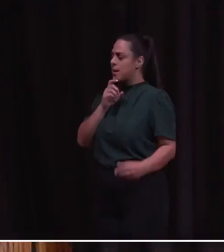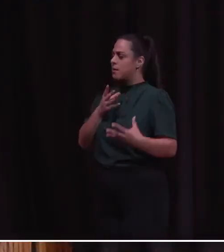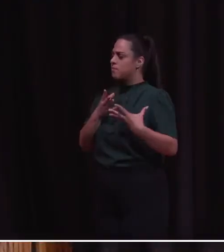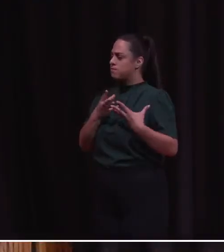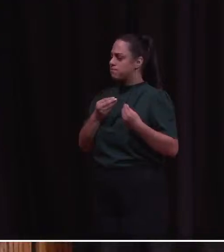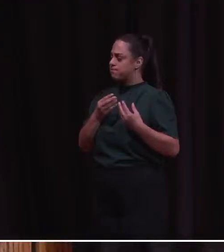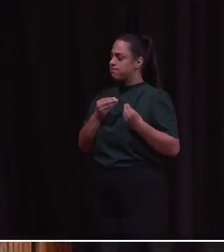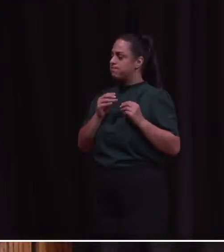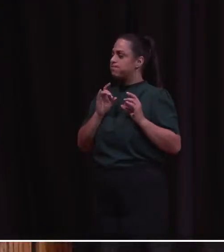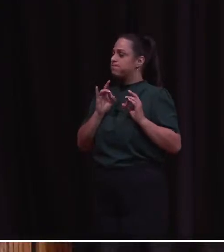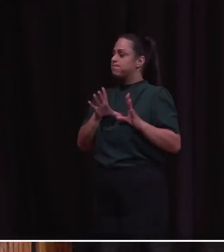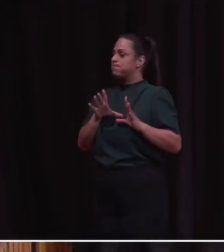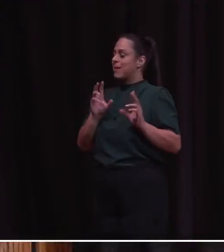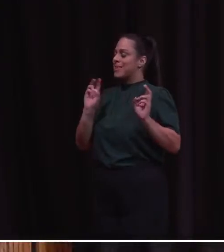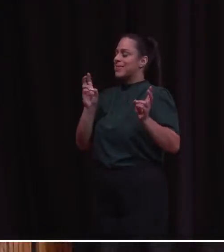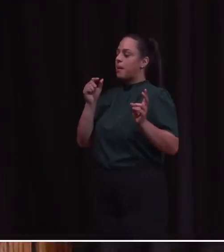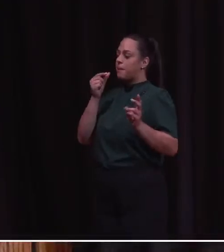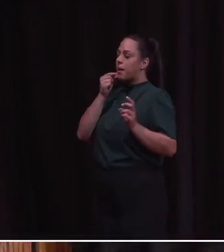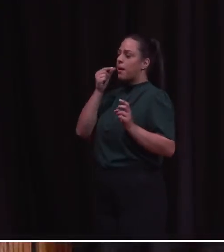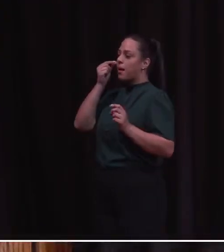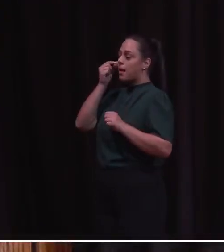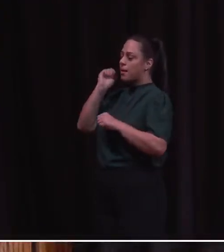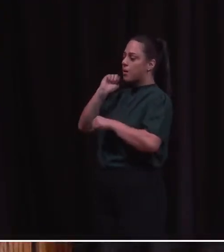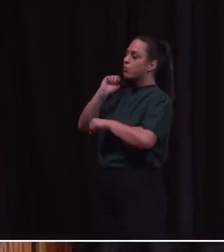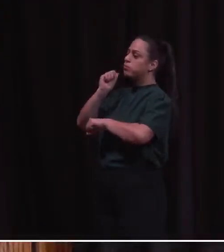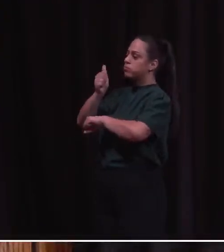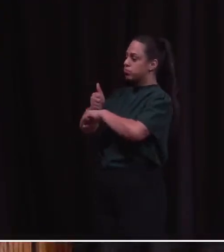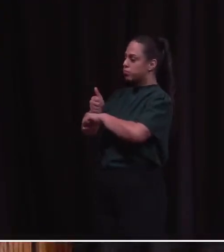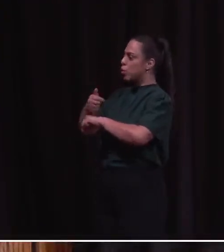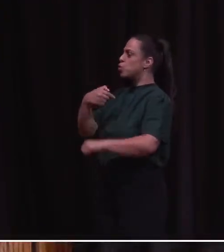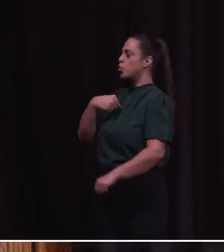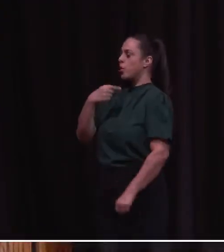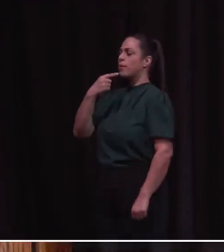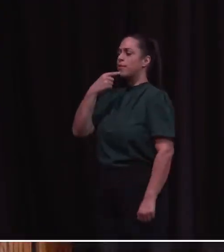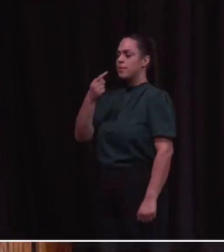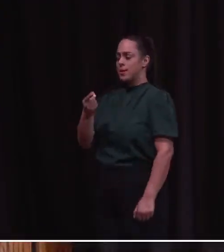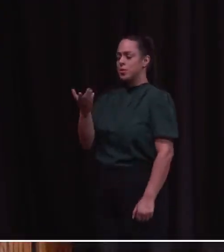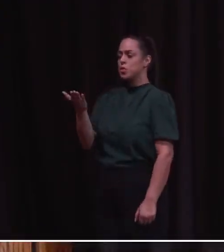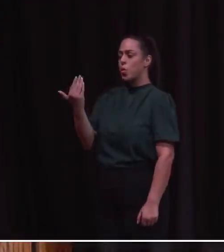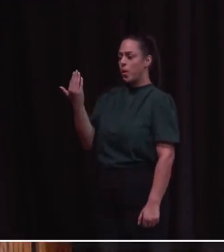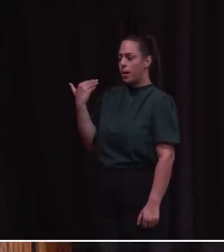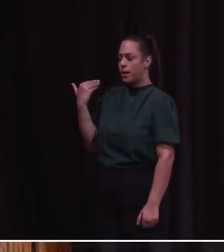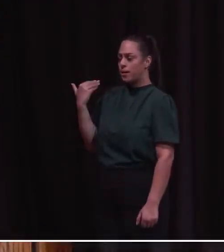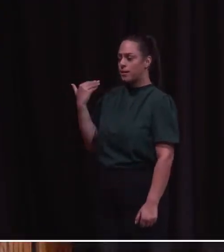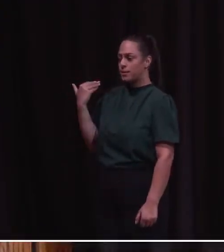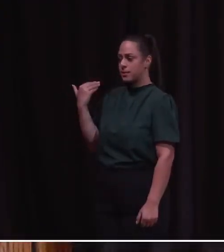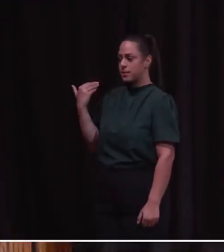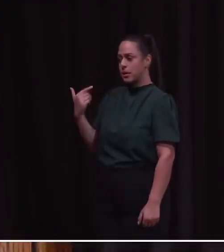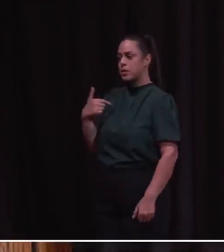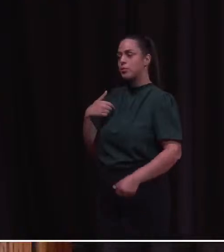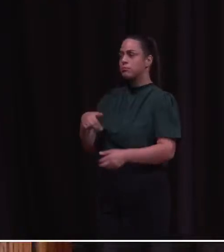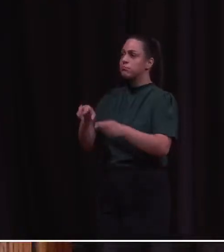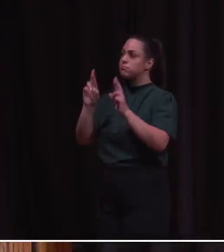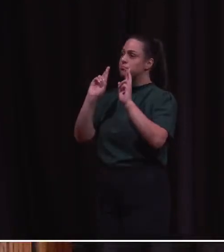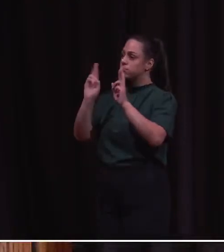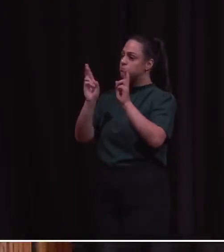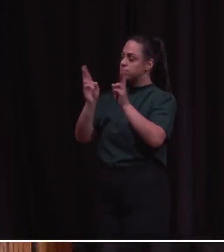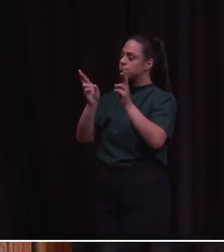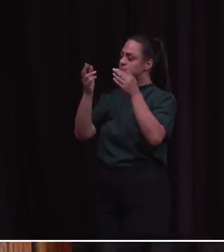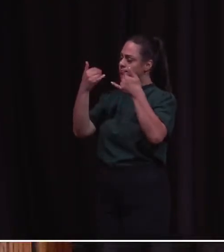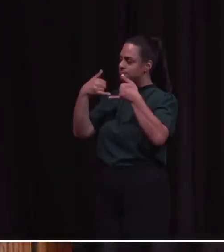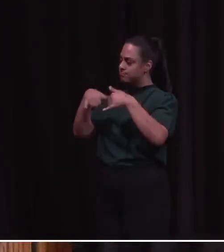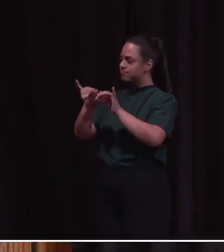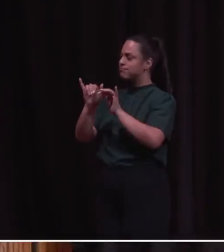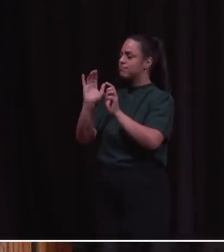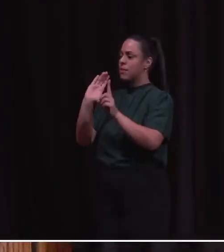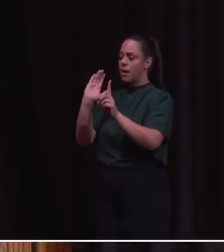we are held. And I've said this before, and I hope it will never haunt me, but I actually believe,